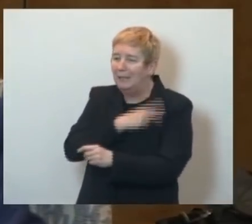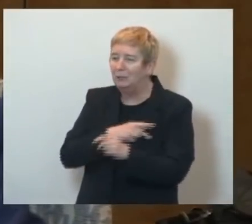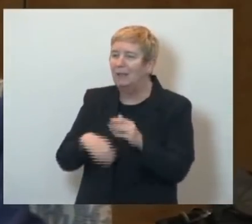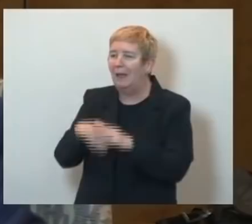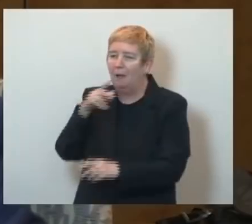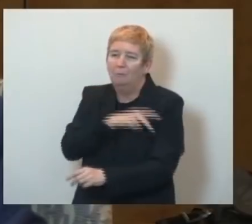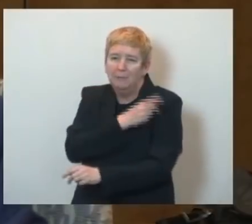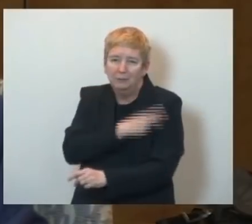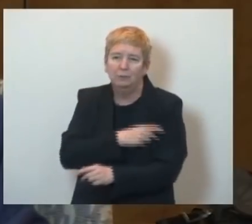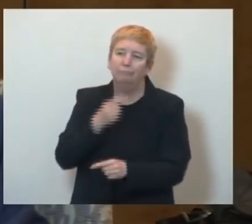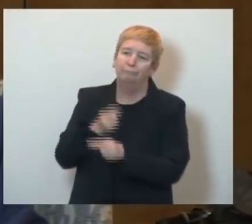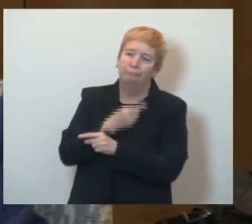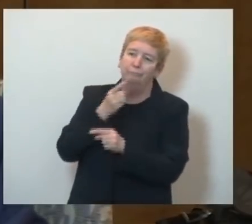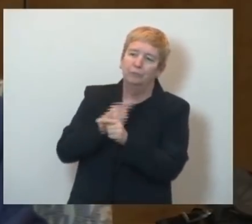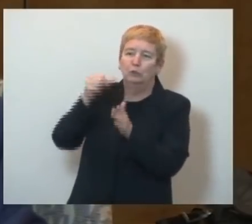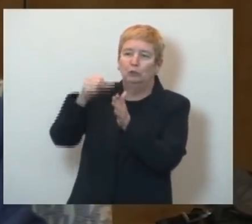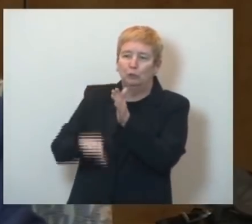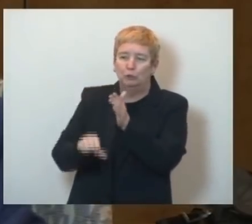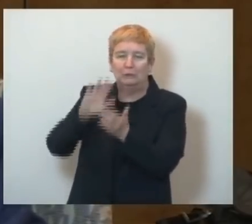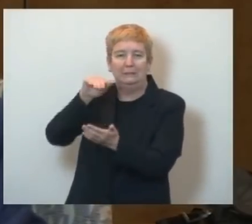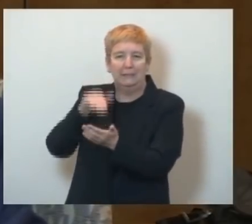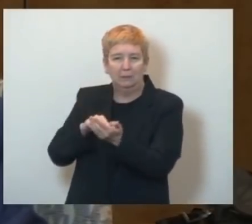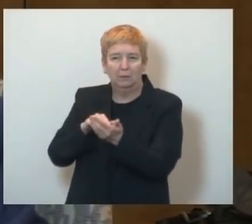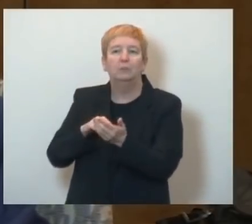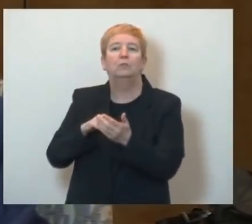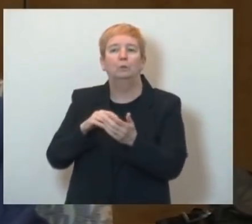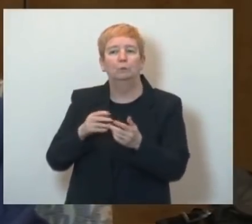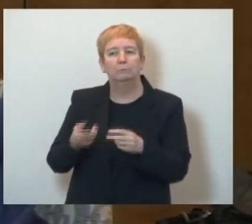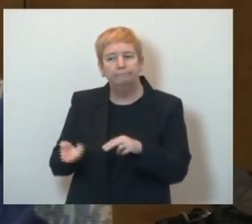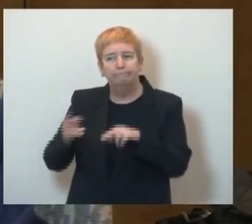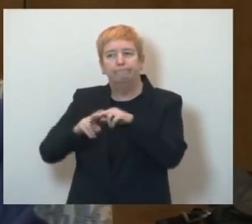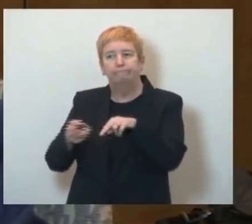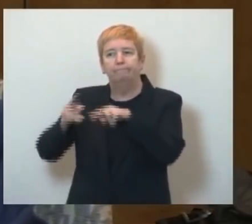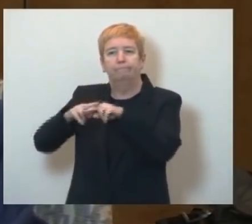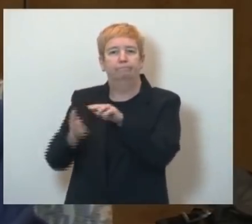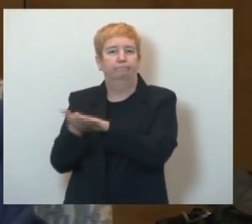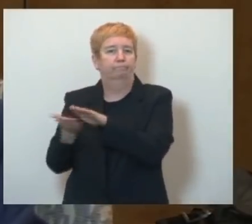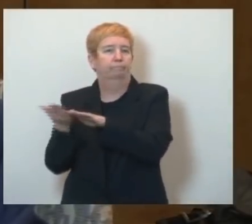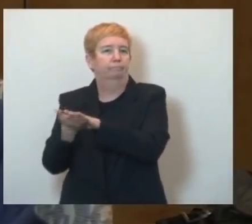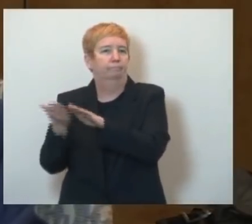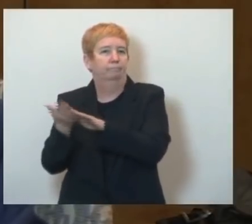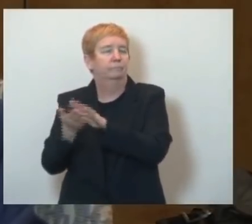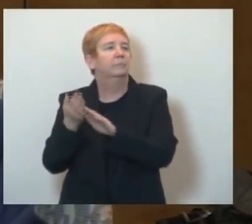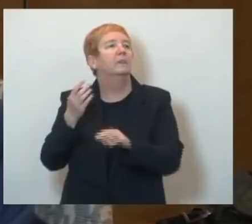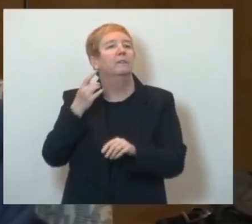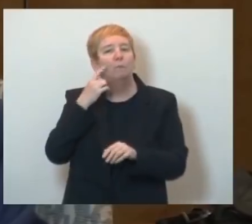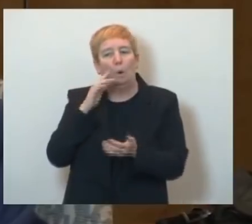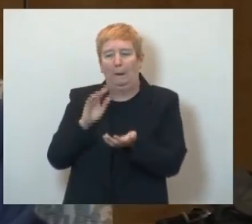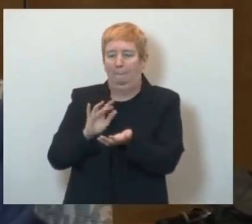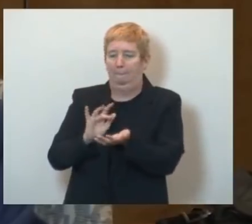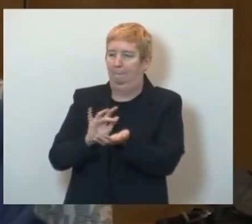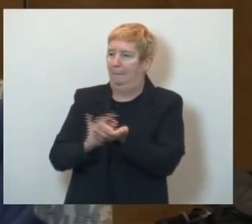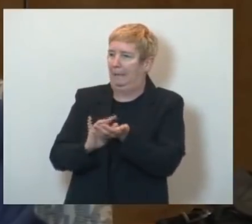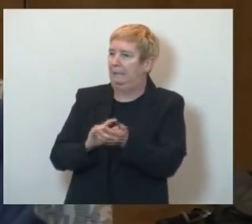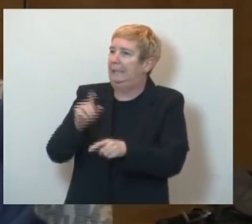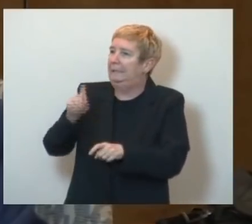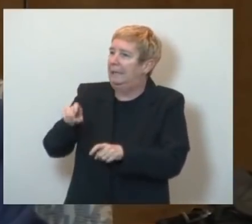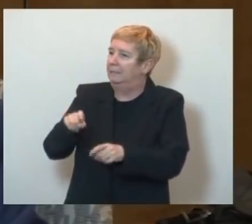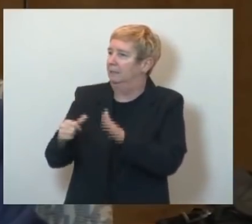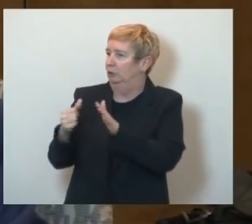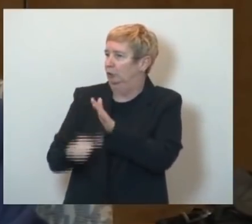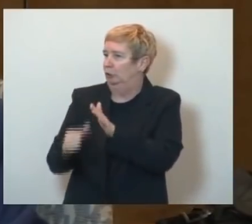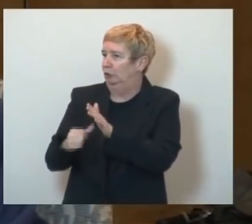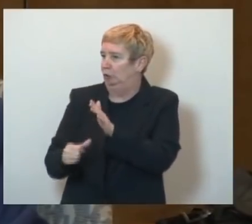centers to increase operations for medically necessary surgeries. You recall there was